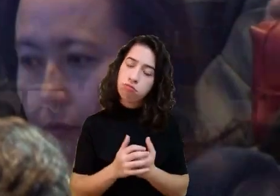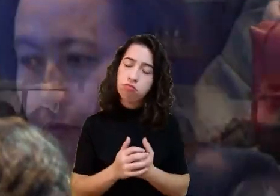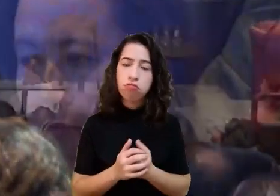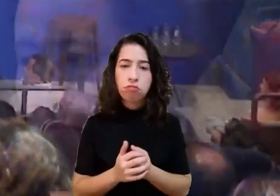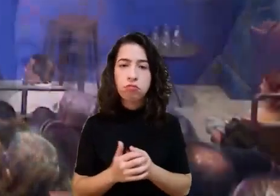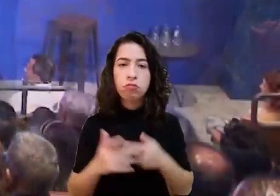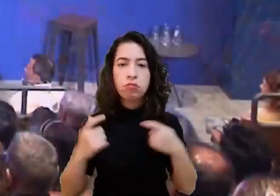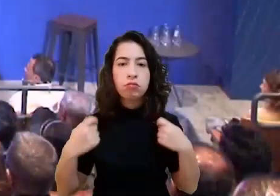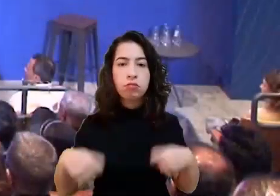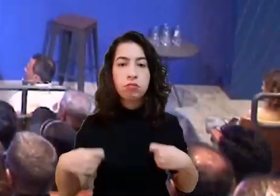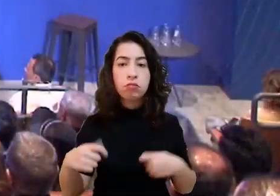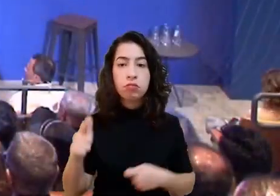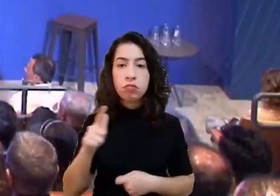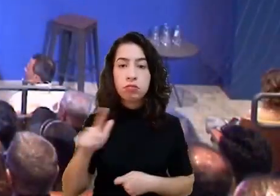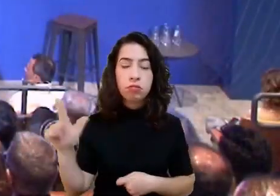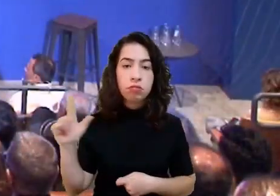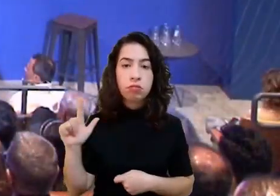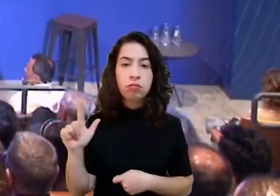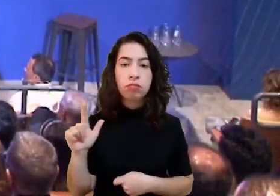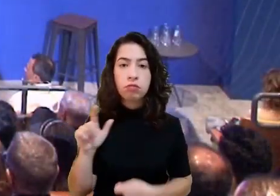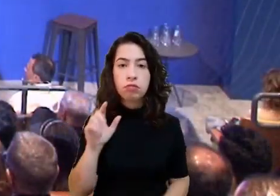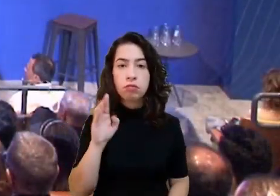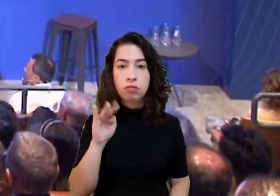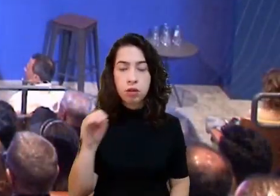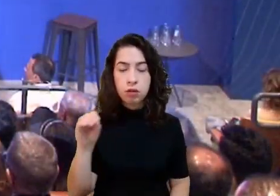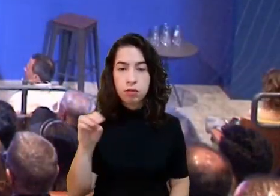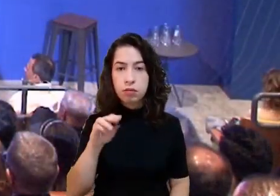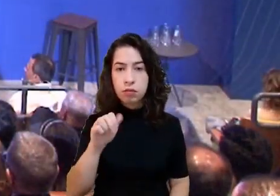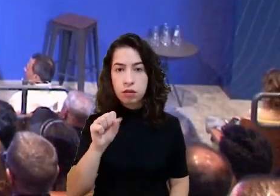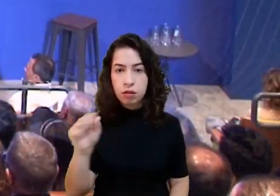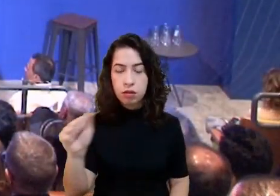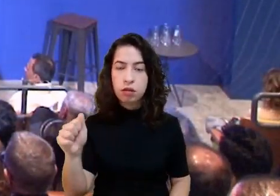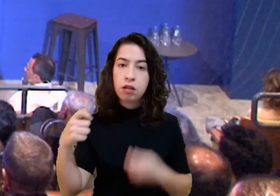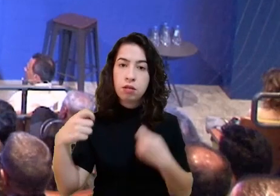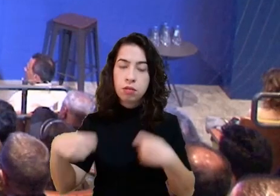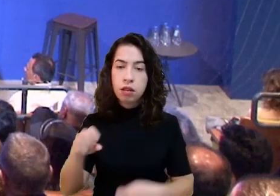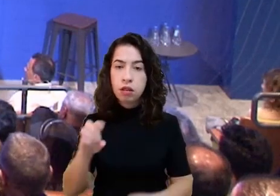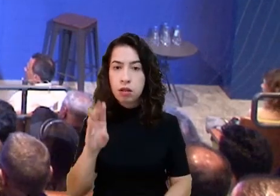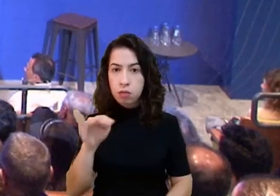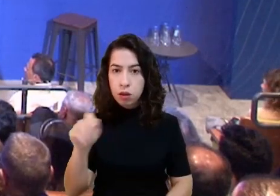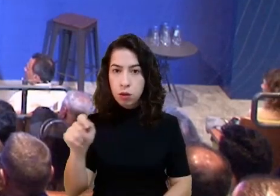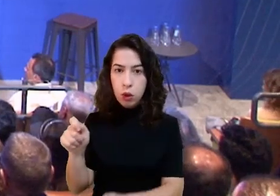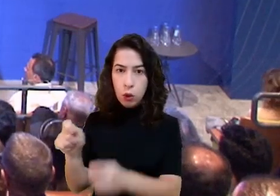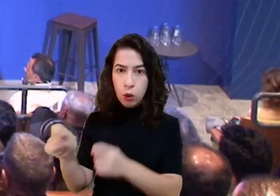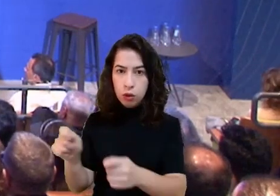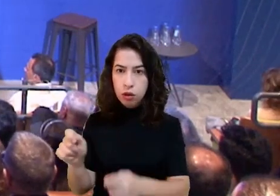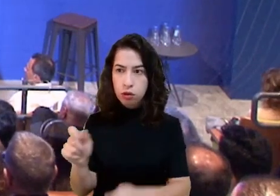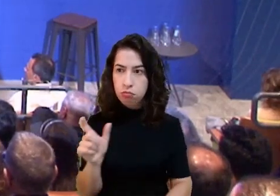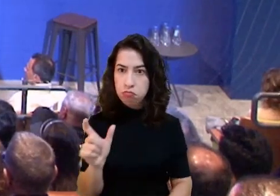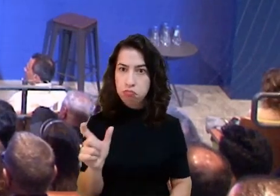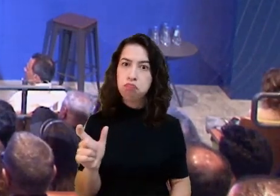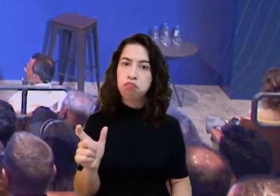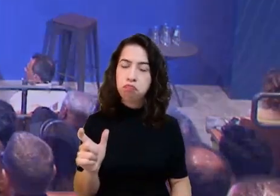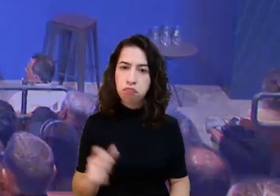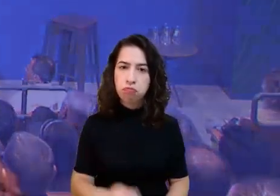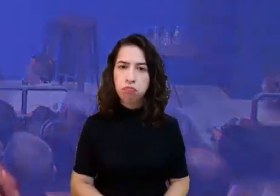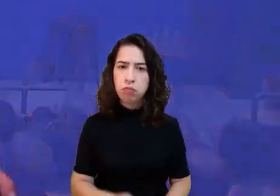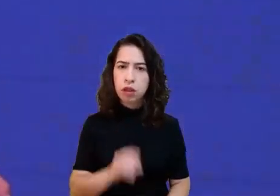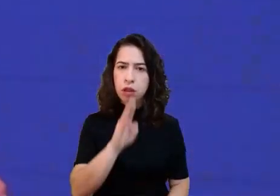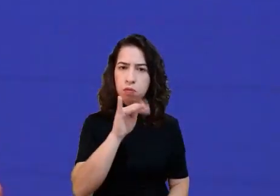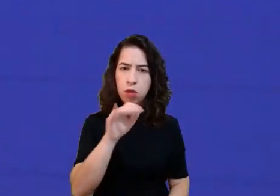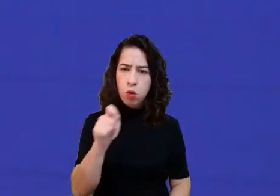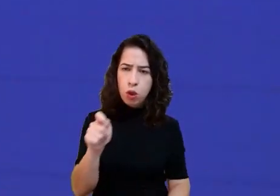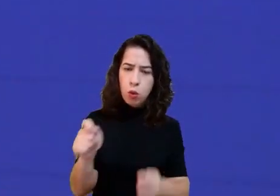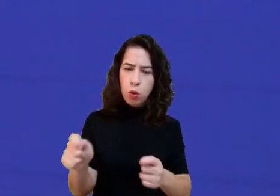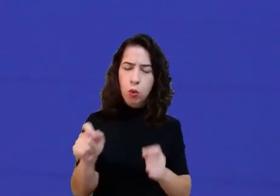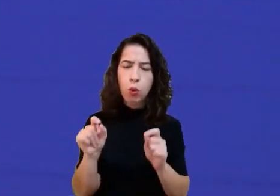need, because we have so much biomass, we need a bioeconomy, which is a fluffy word. What is